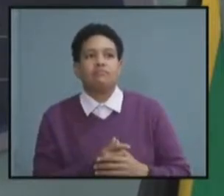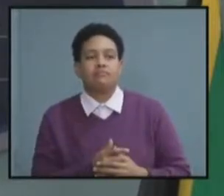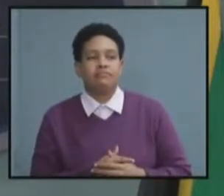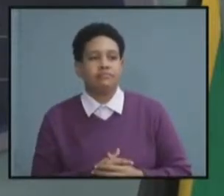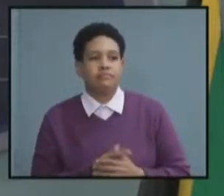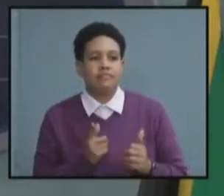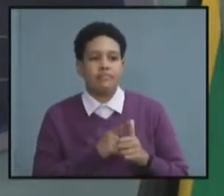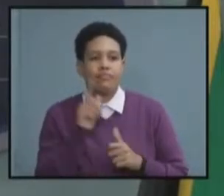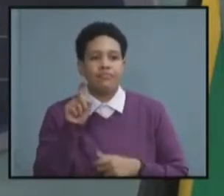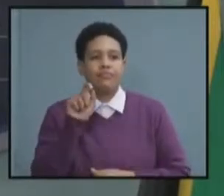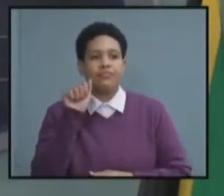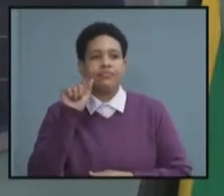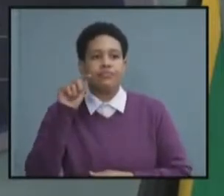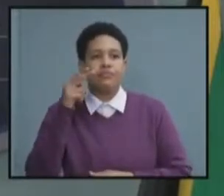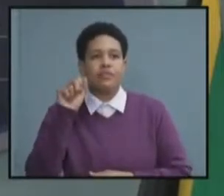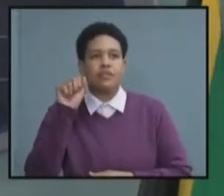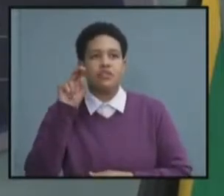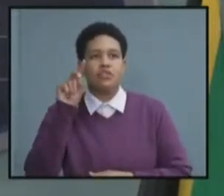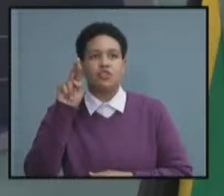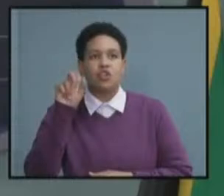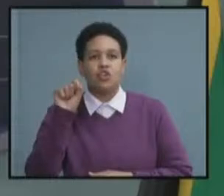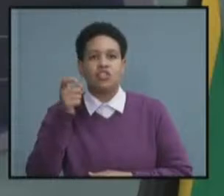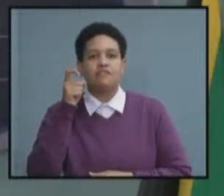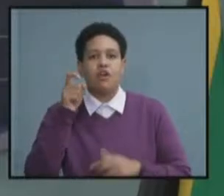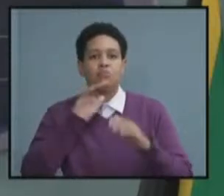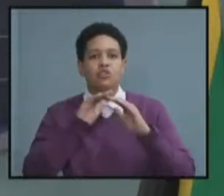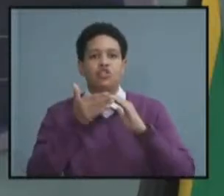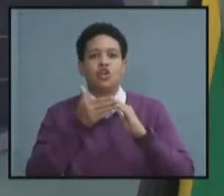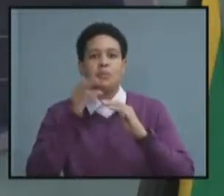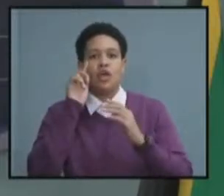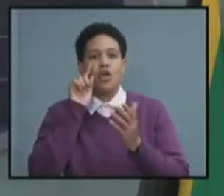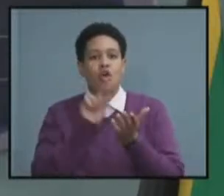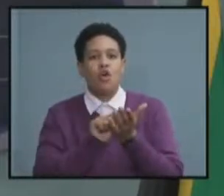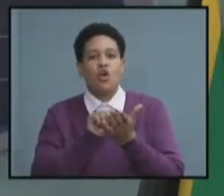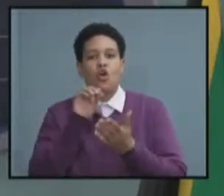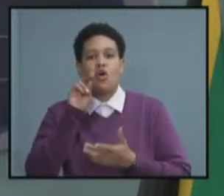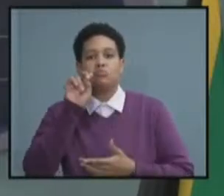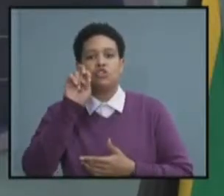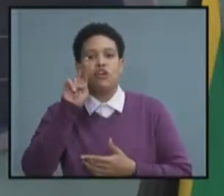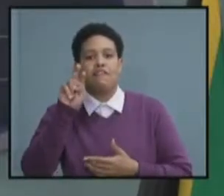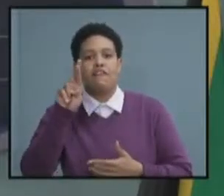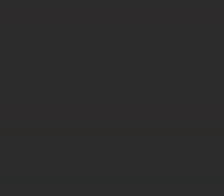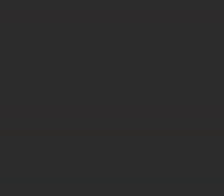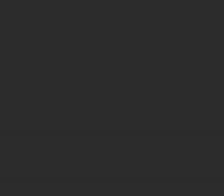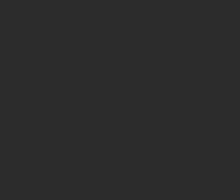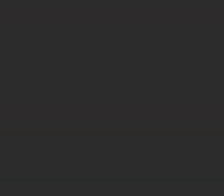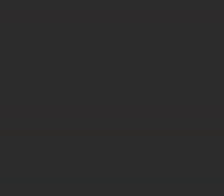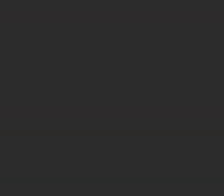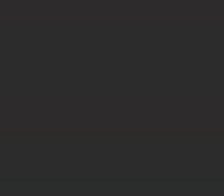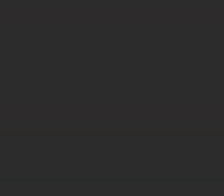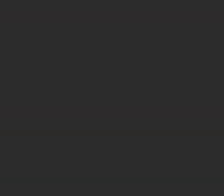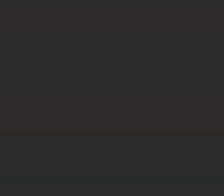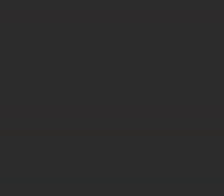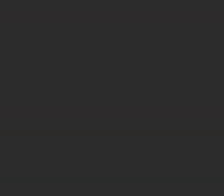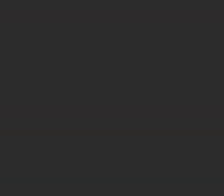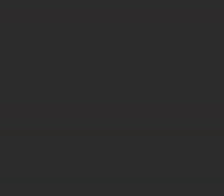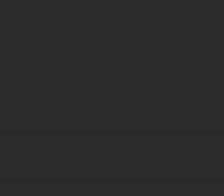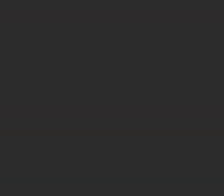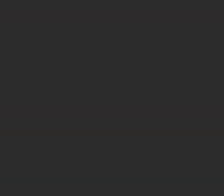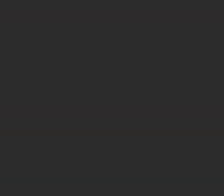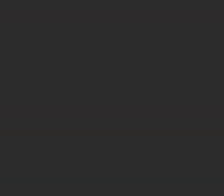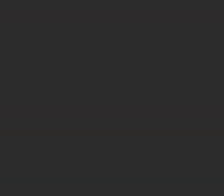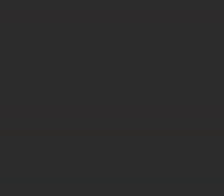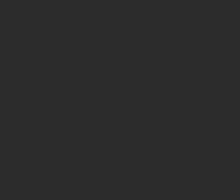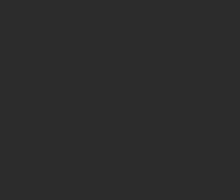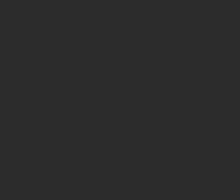First question from Althea Saunders of the Jamaica Observer. Hi, good evening. Just a